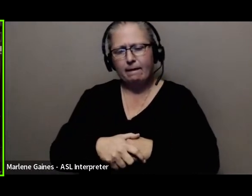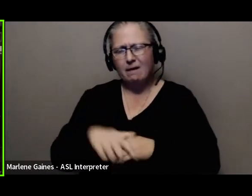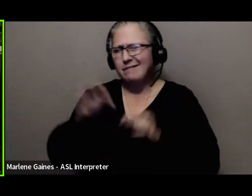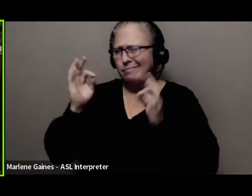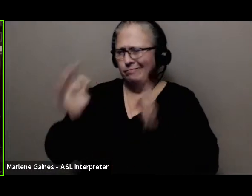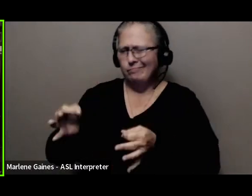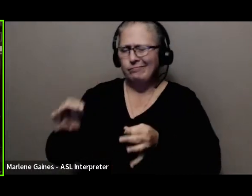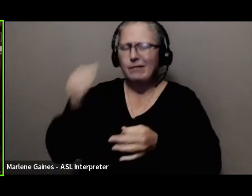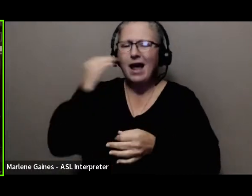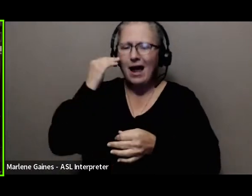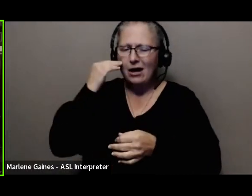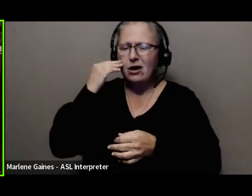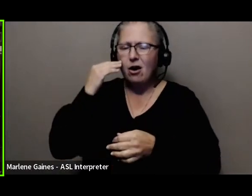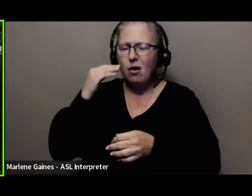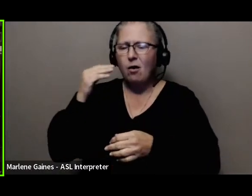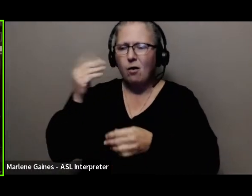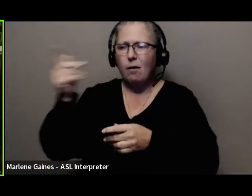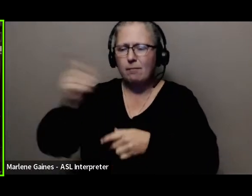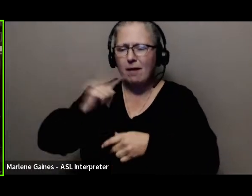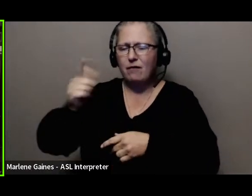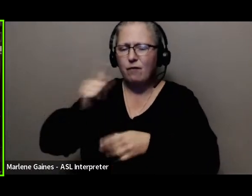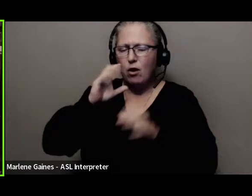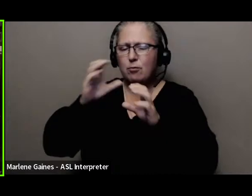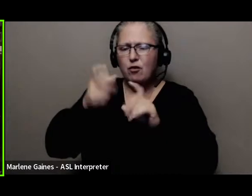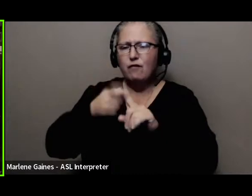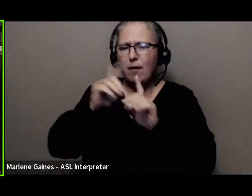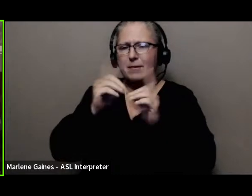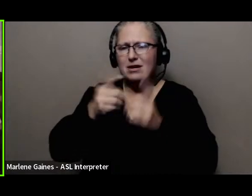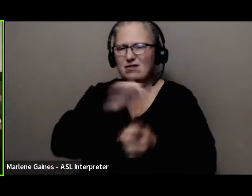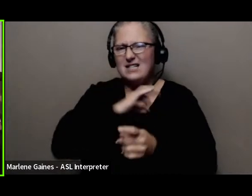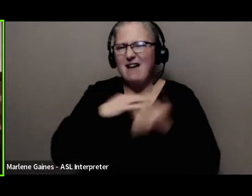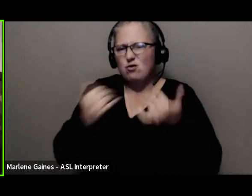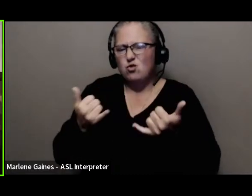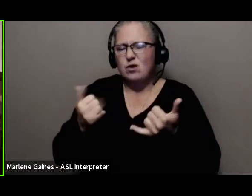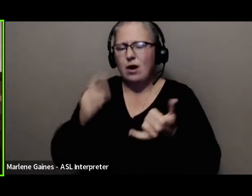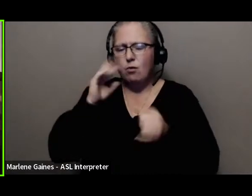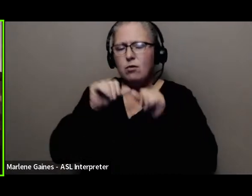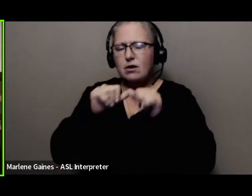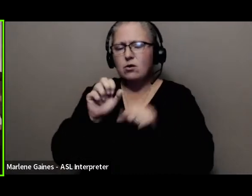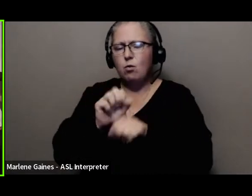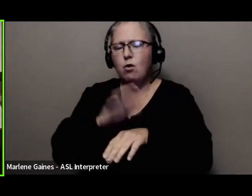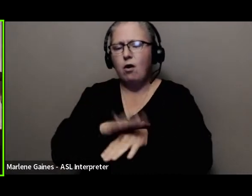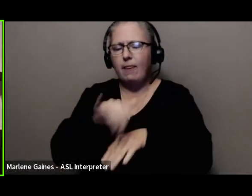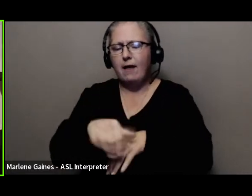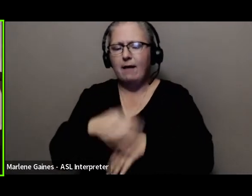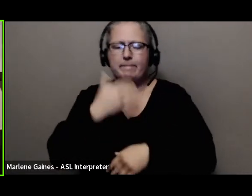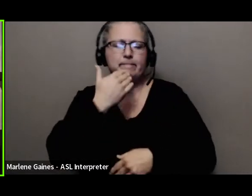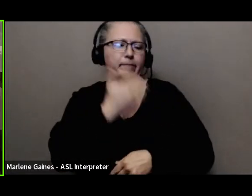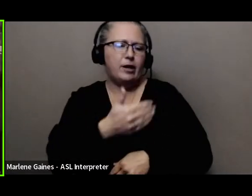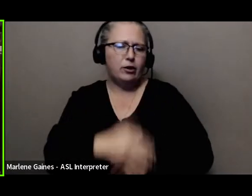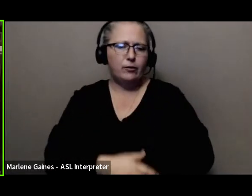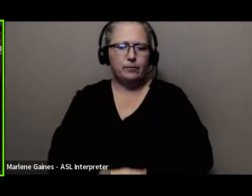Absolutely. And I know there's been communications back and forth from district staff today, and we'll continue to work on it. Thank you.